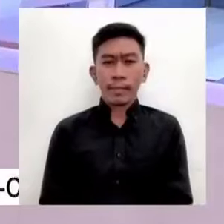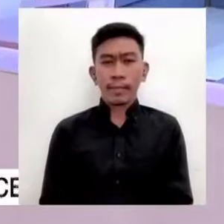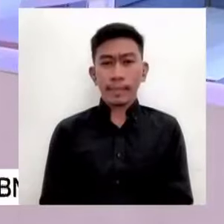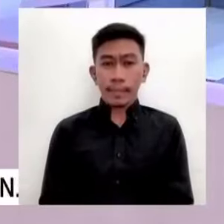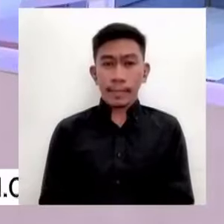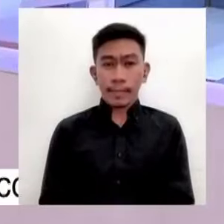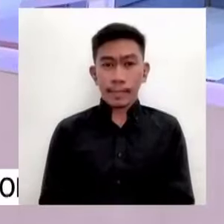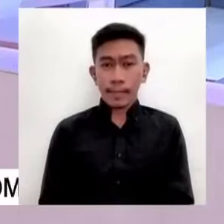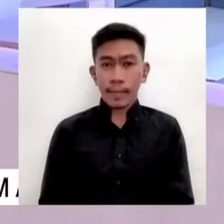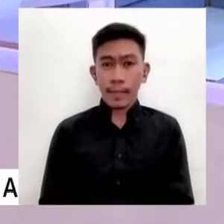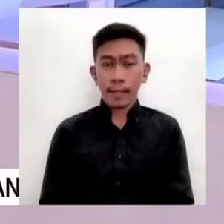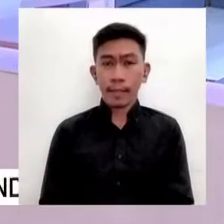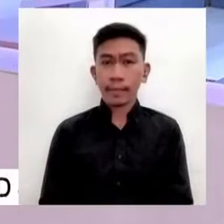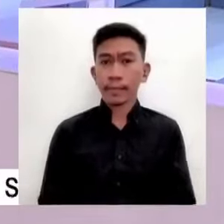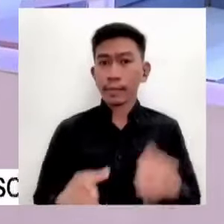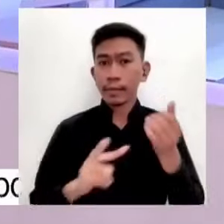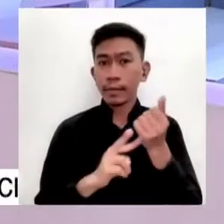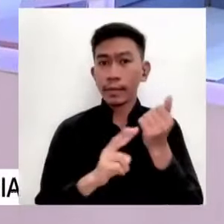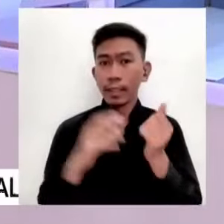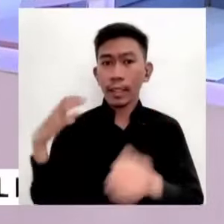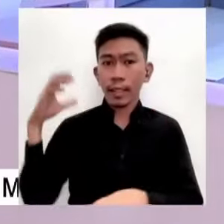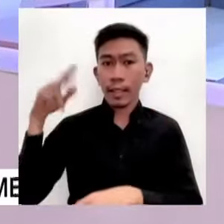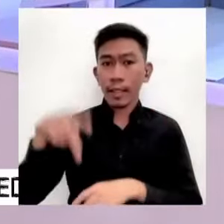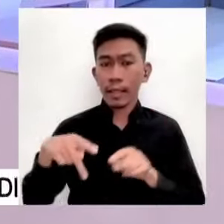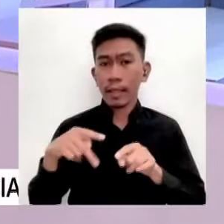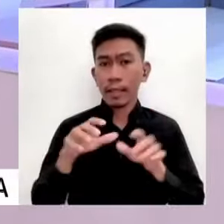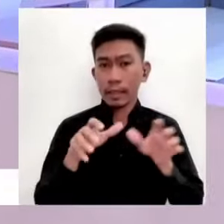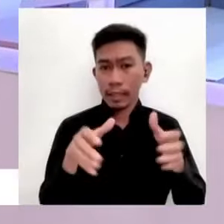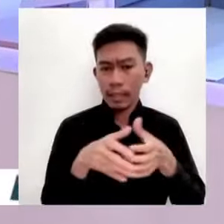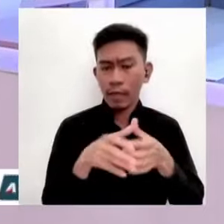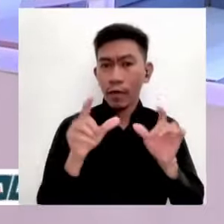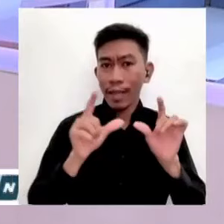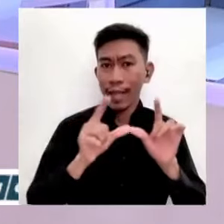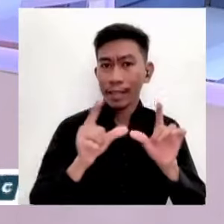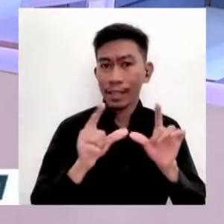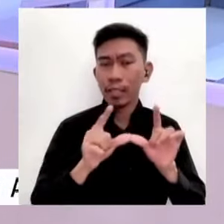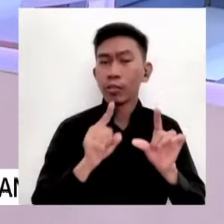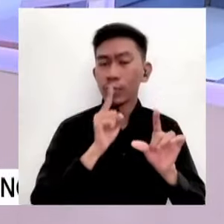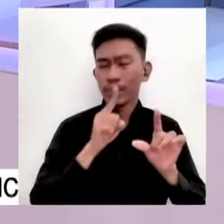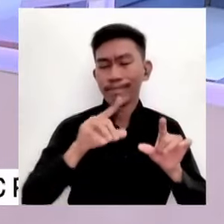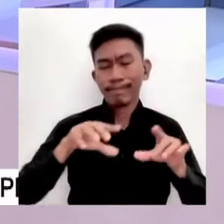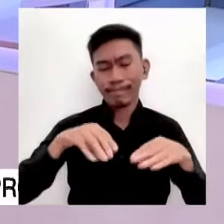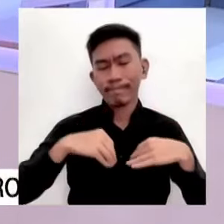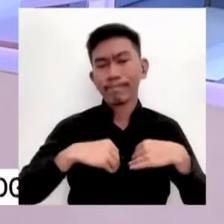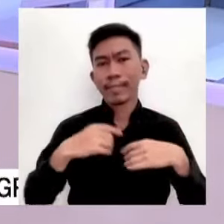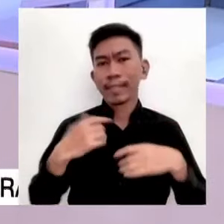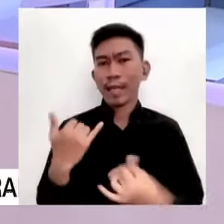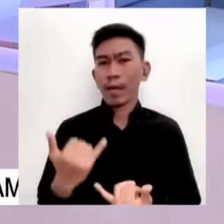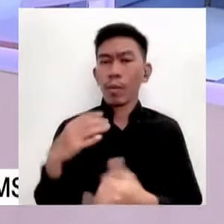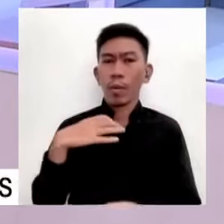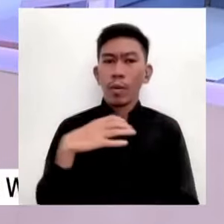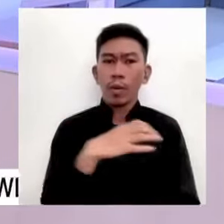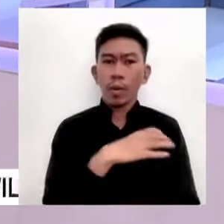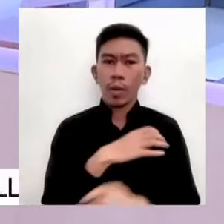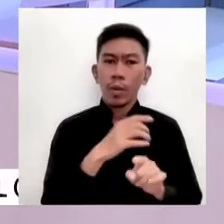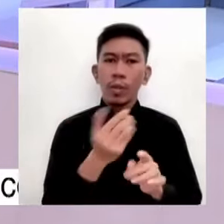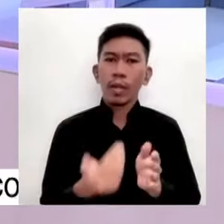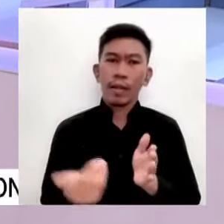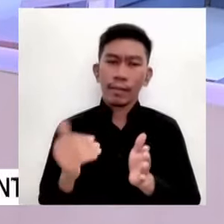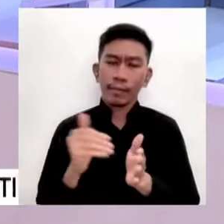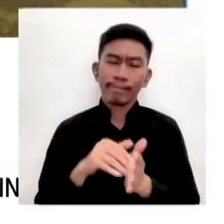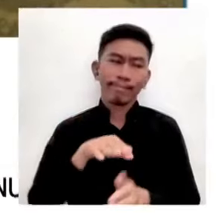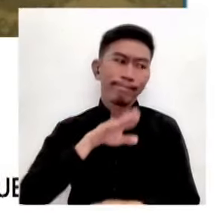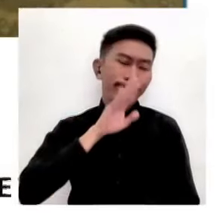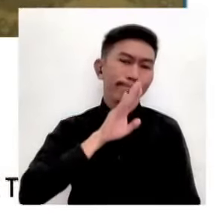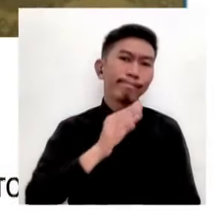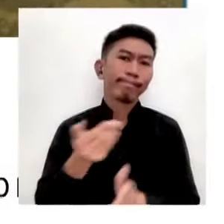The vice chairperson of the House Committee on Legislative Franchises admits lawmakers are growing frustrated over the repeated absence of Pastor